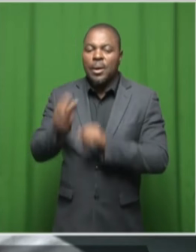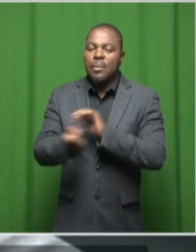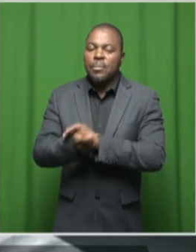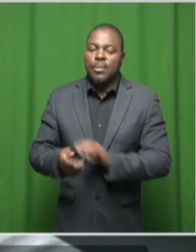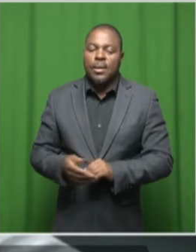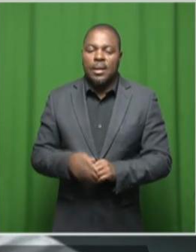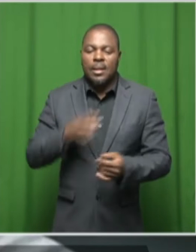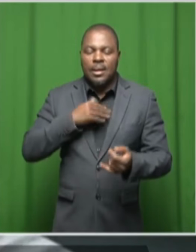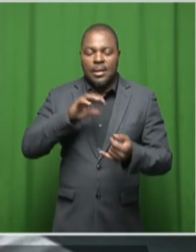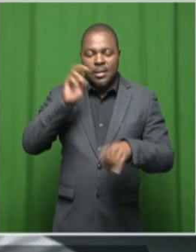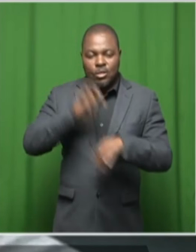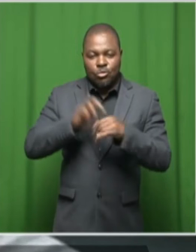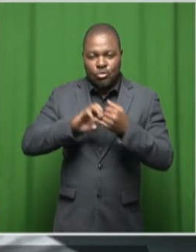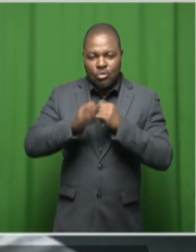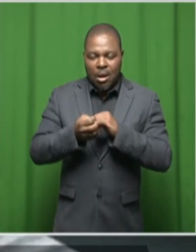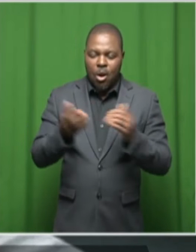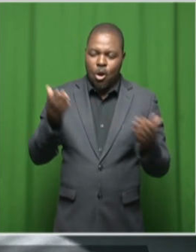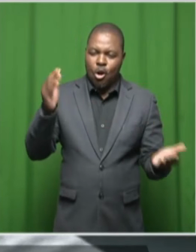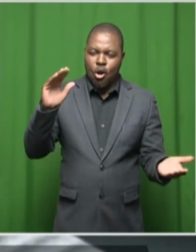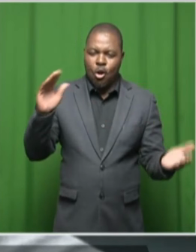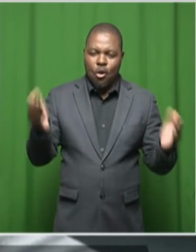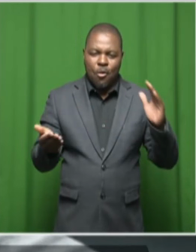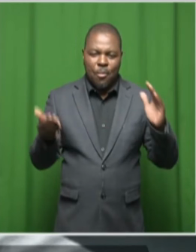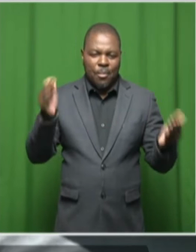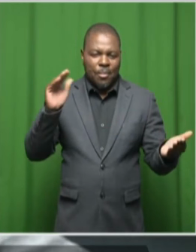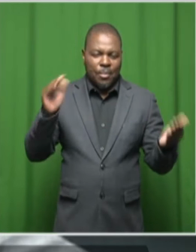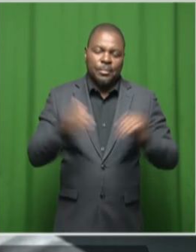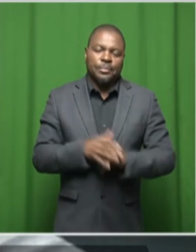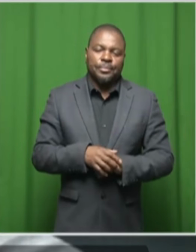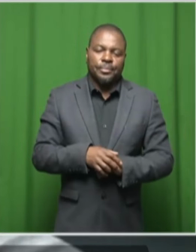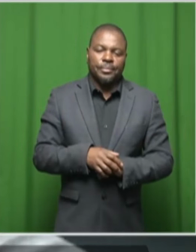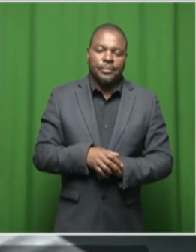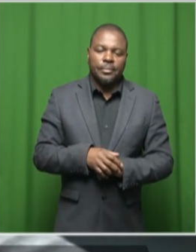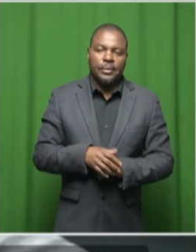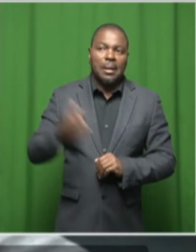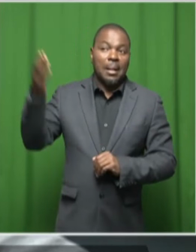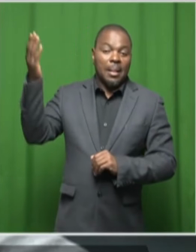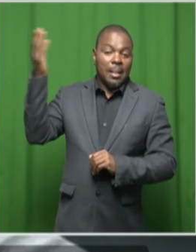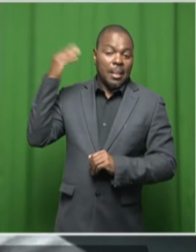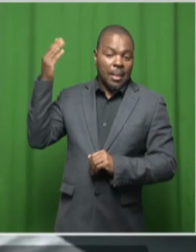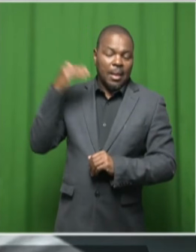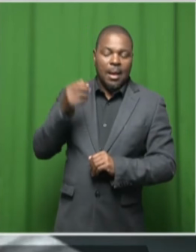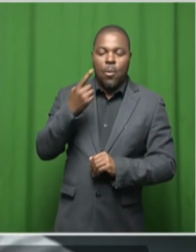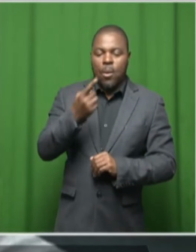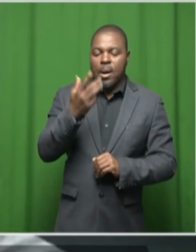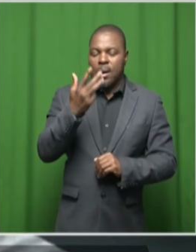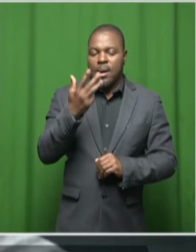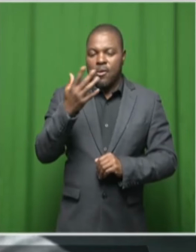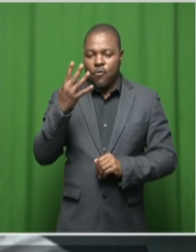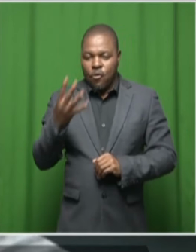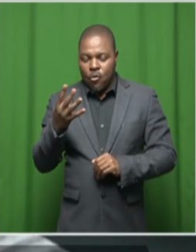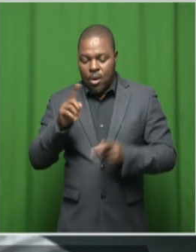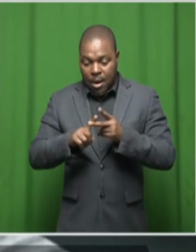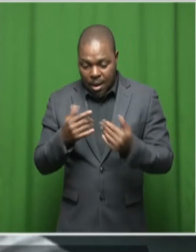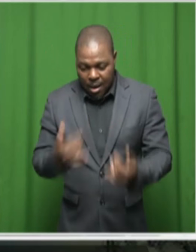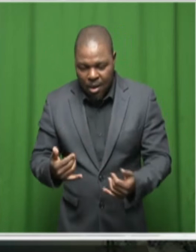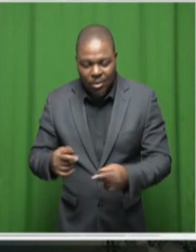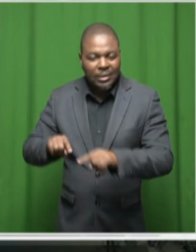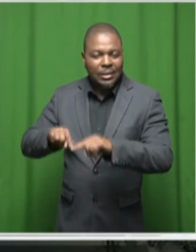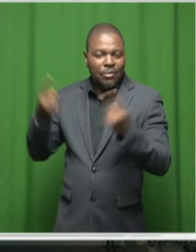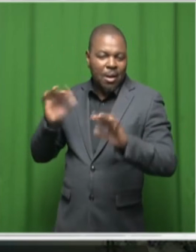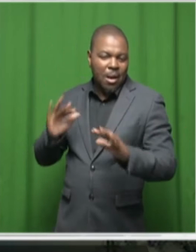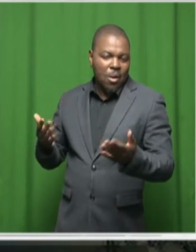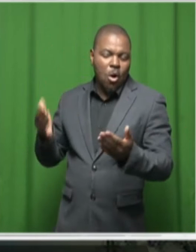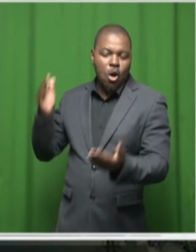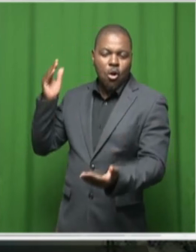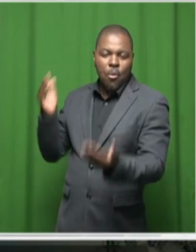a comparative analysis and engage with what is different now compared to when we were in 1994. Now,